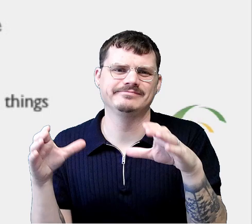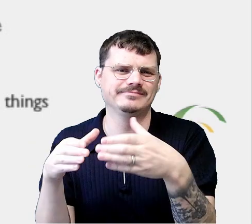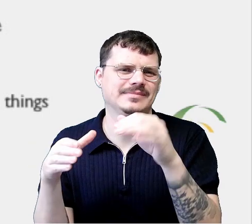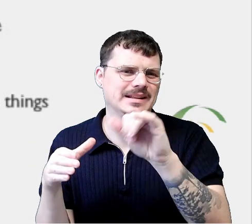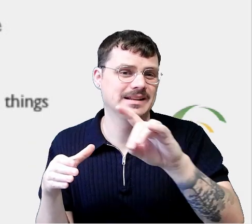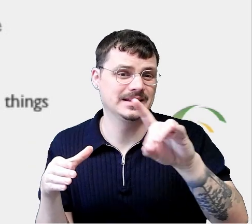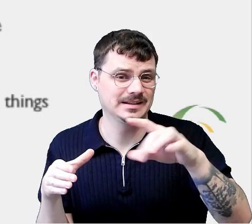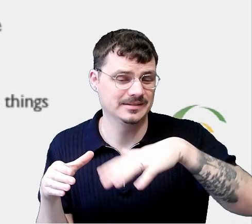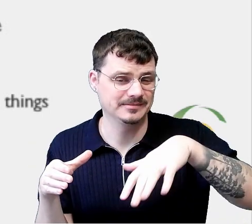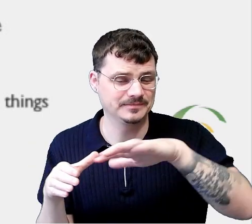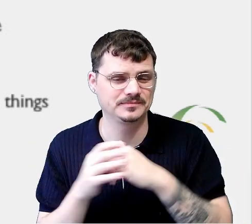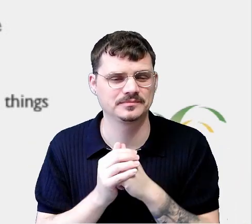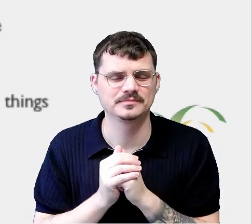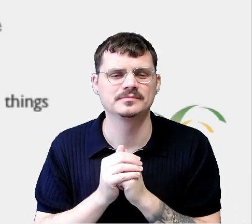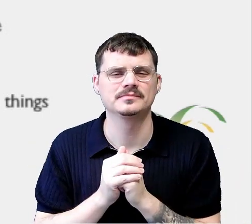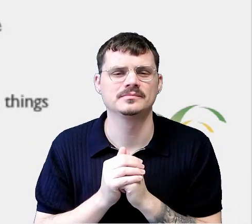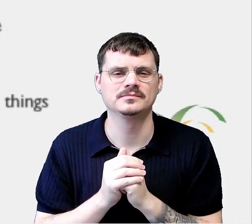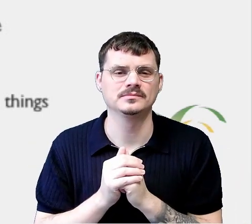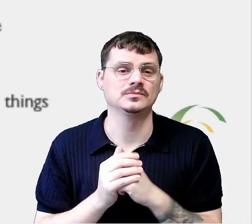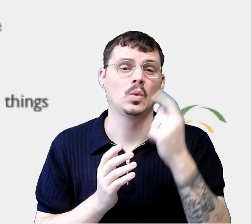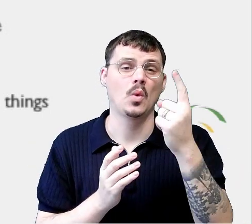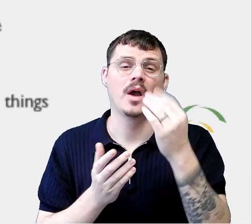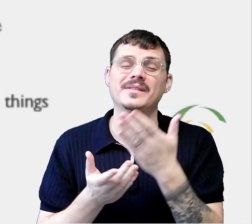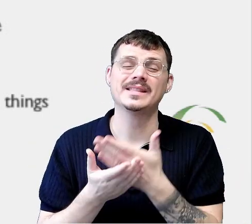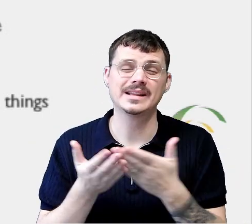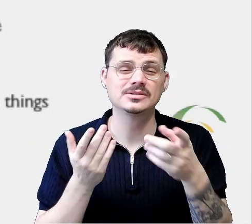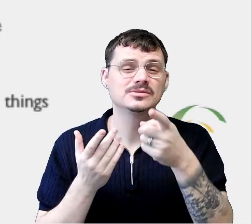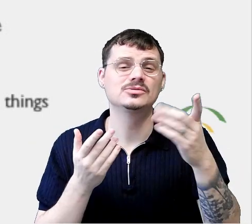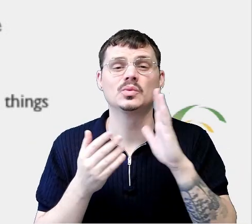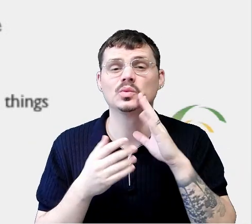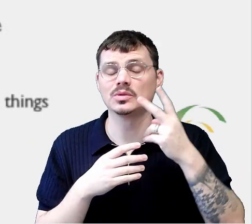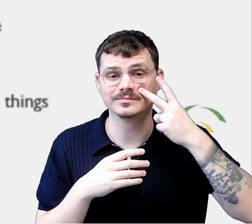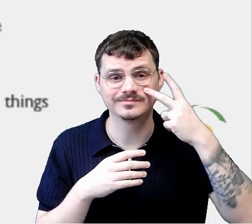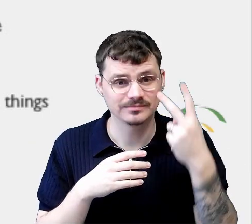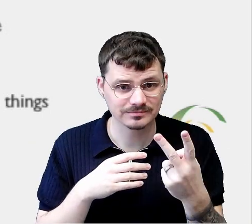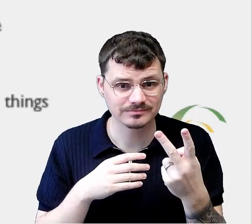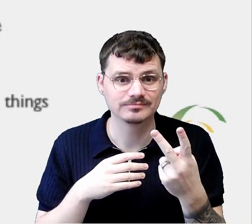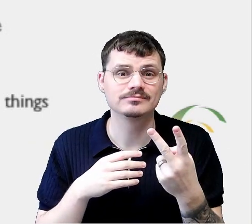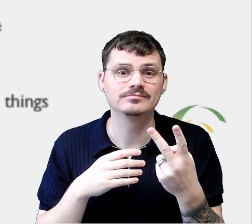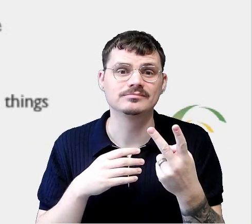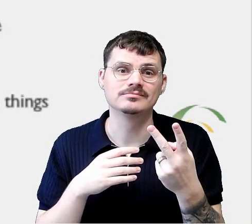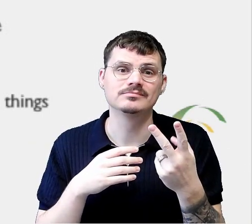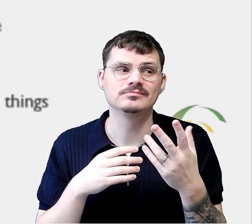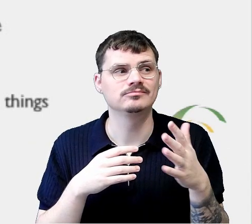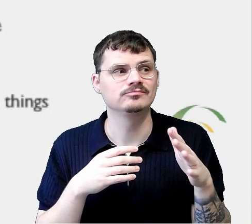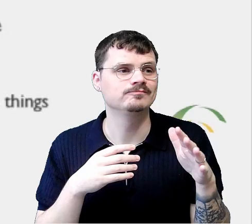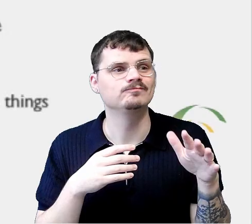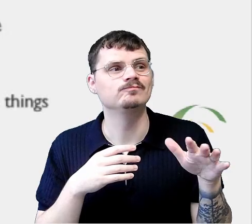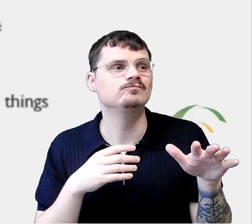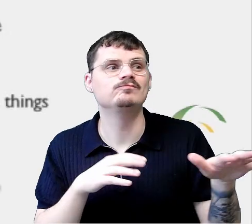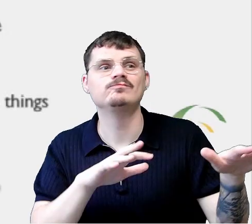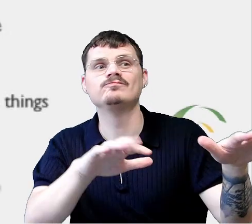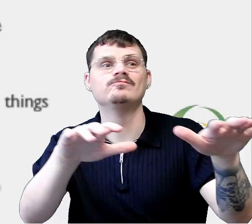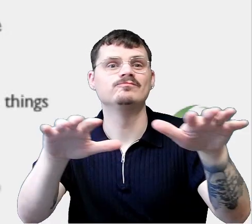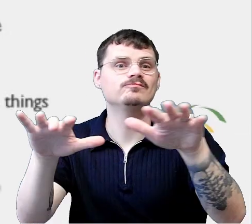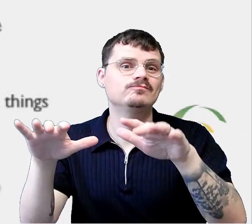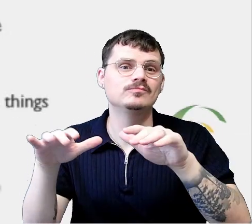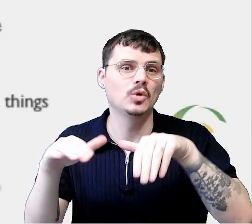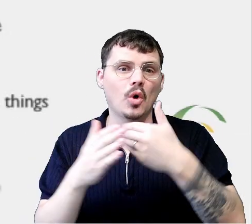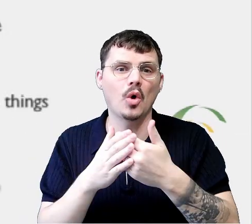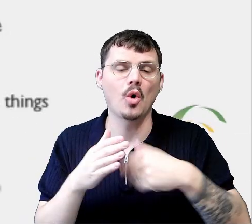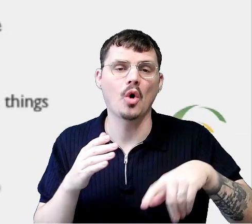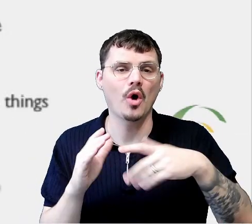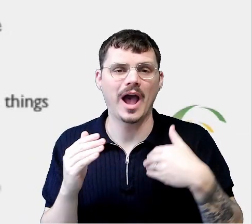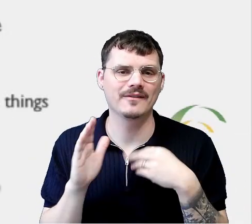populations. One of the things is that you'll hear sort of around and about all these